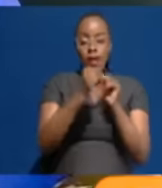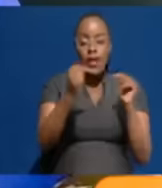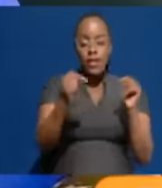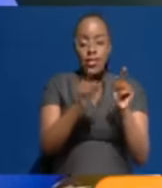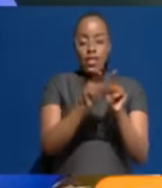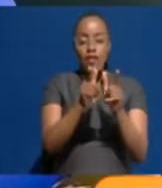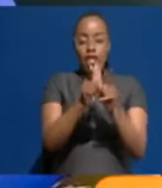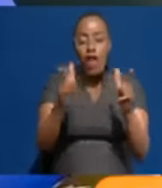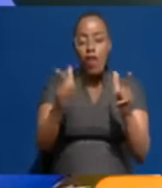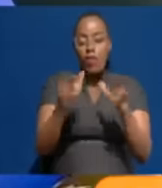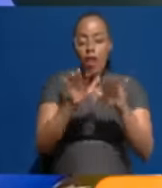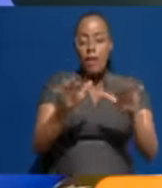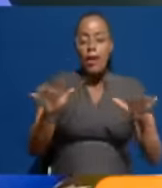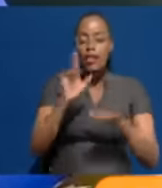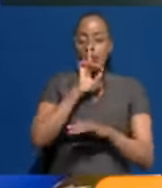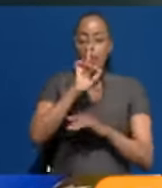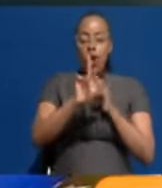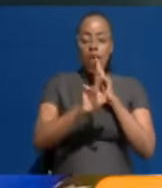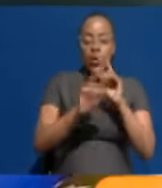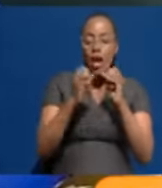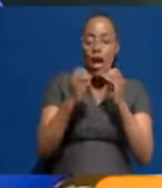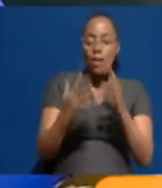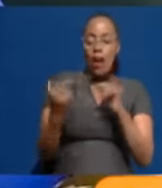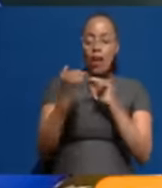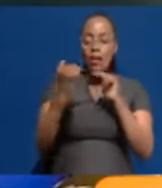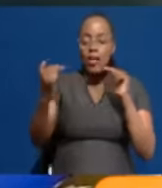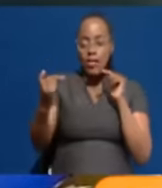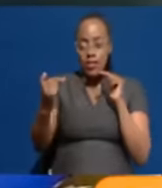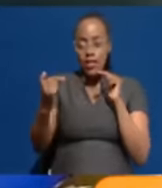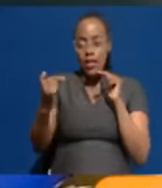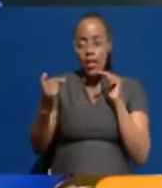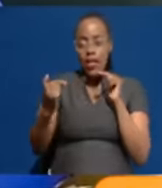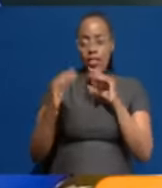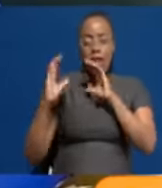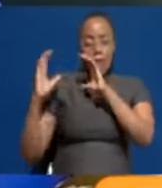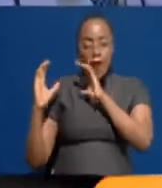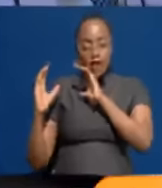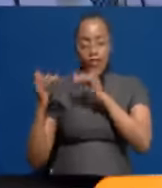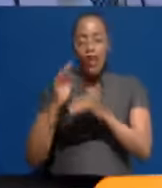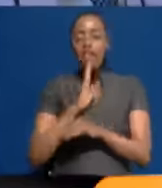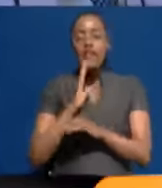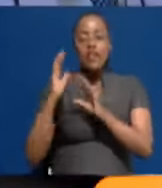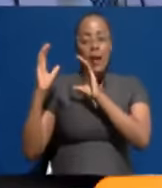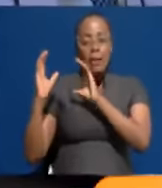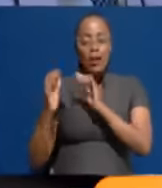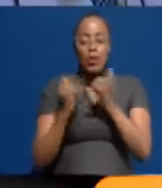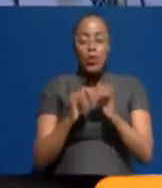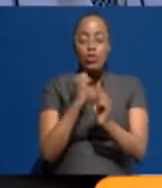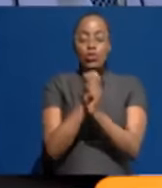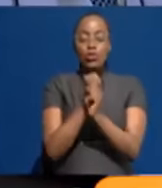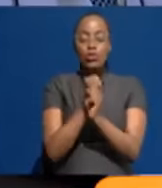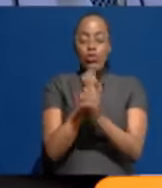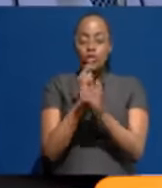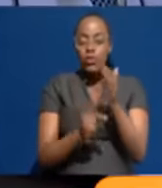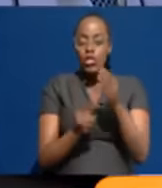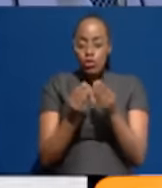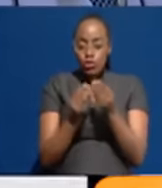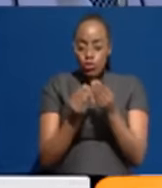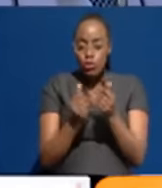the market dictate what it is vis-a-vis the burden, the debt burden? What we are trying to do to